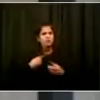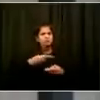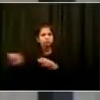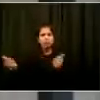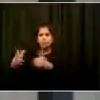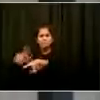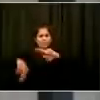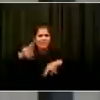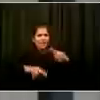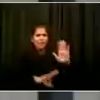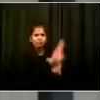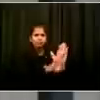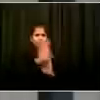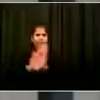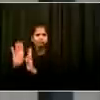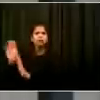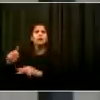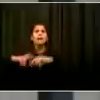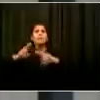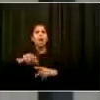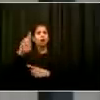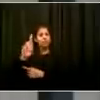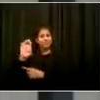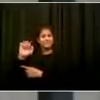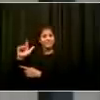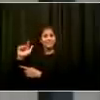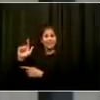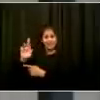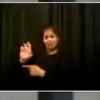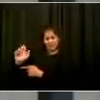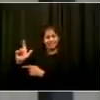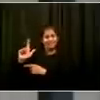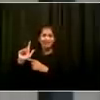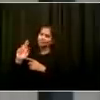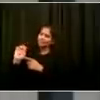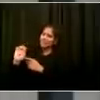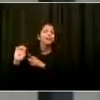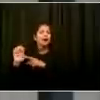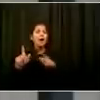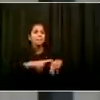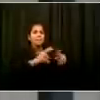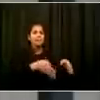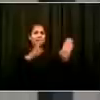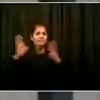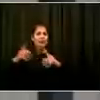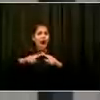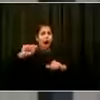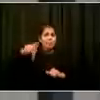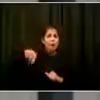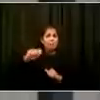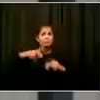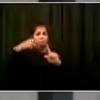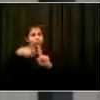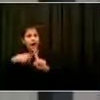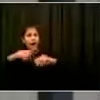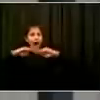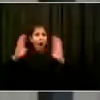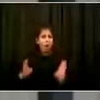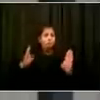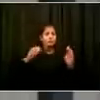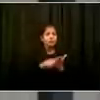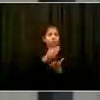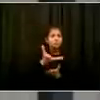I just kind of go back to my story. In 2011, I founded R.F. Wilkins Consultants. At